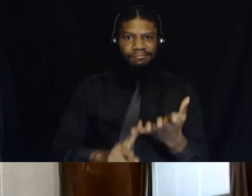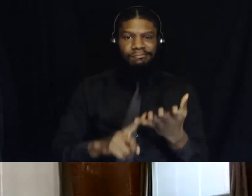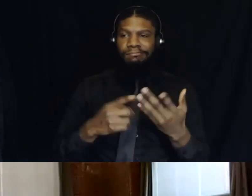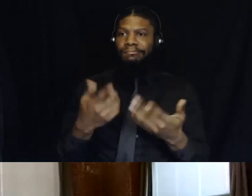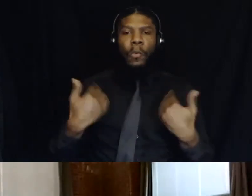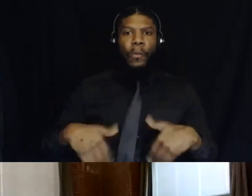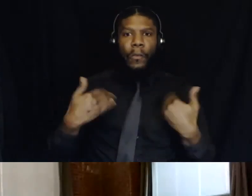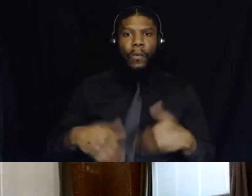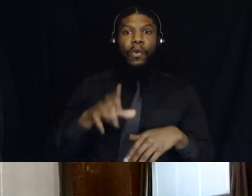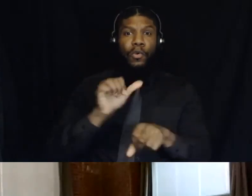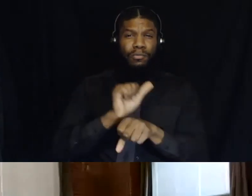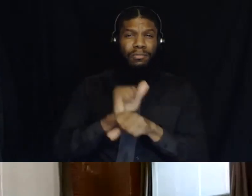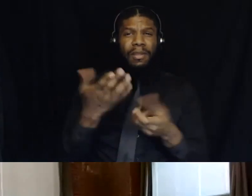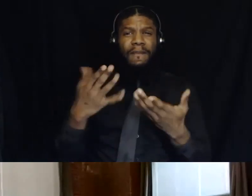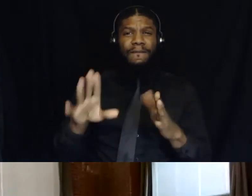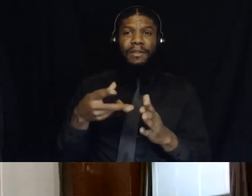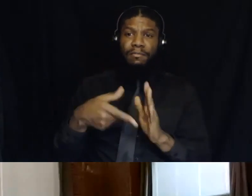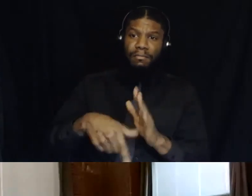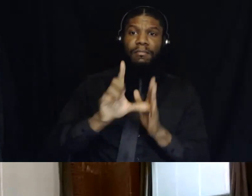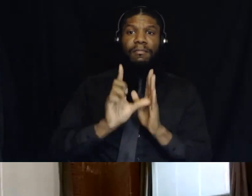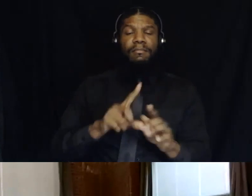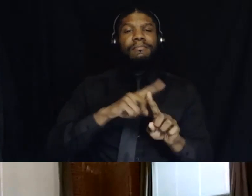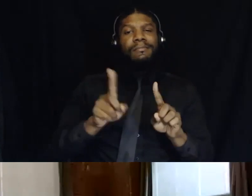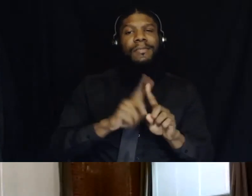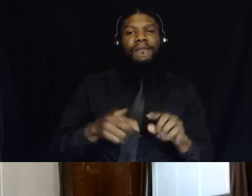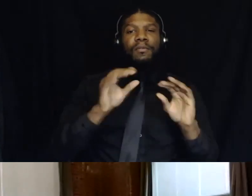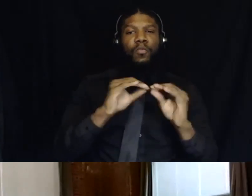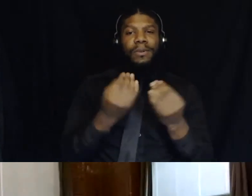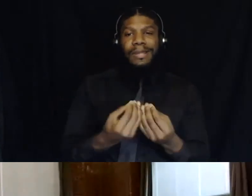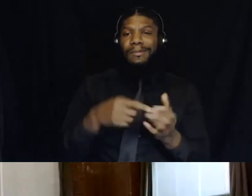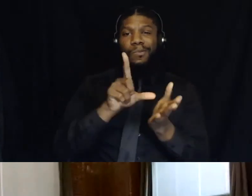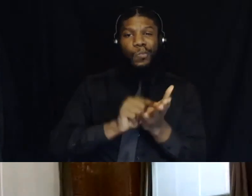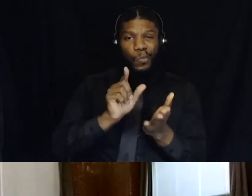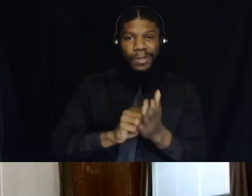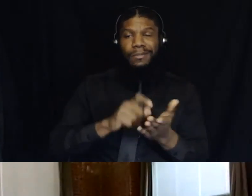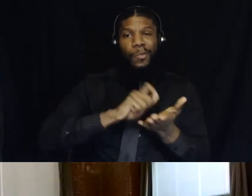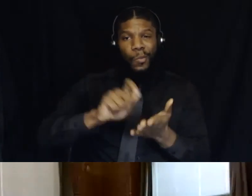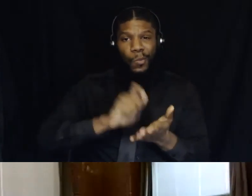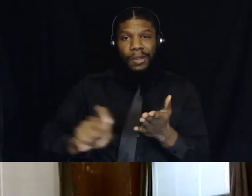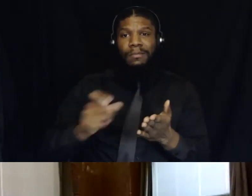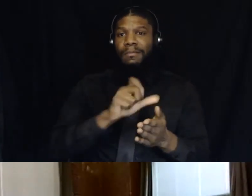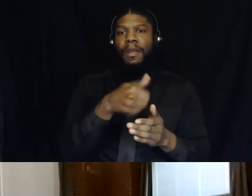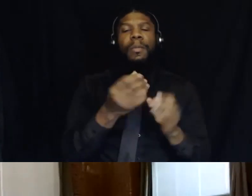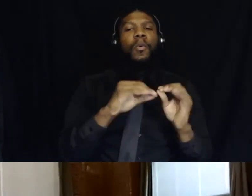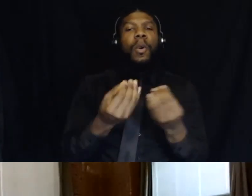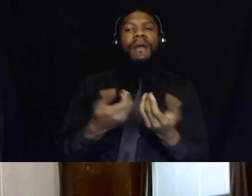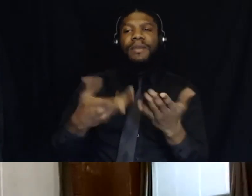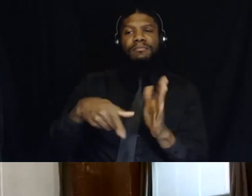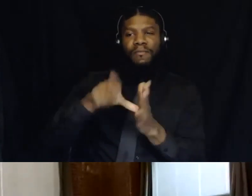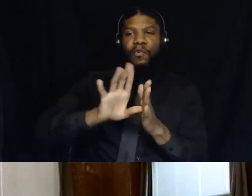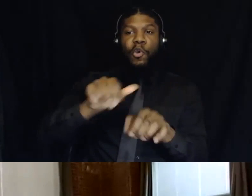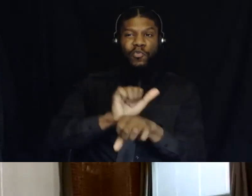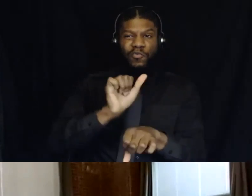exhibited, and reviewed by the Brooklyn Rail, Ugly Duckling Press, Artist Space, Hyperallergic, and 4 Columns, amongst other